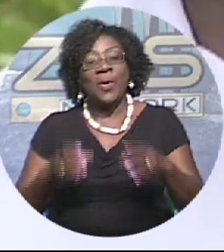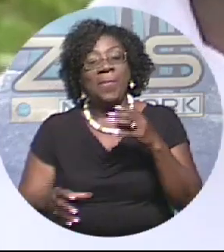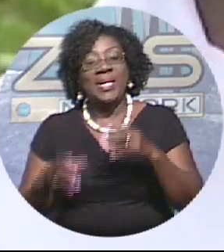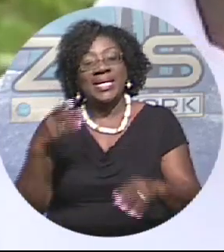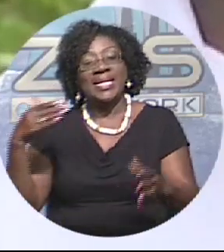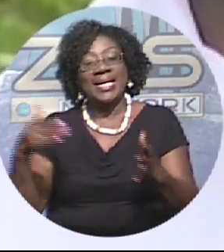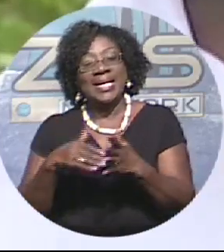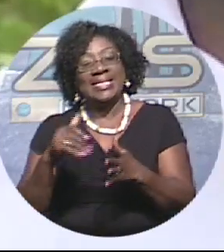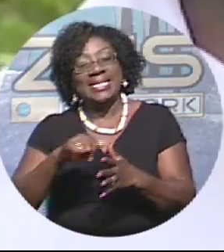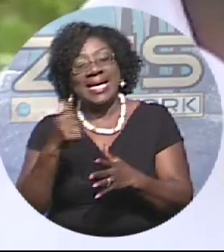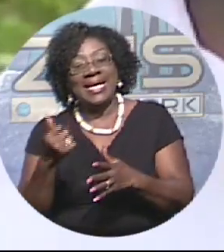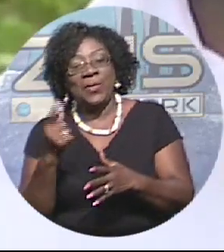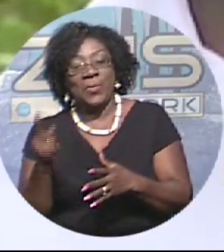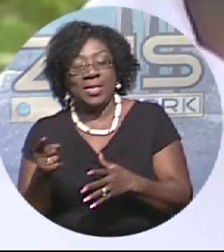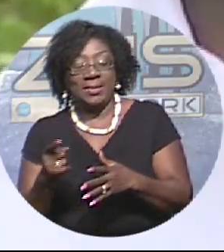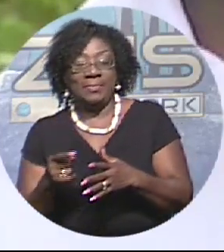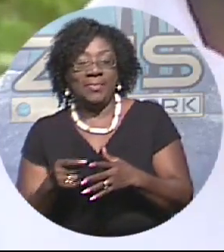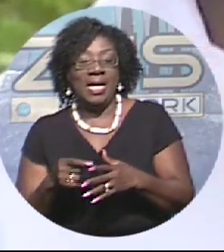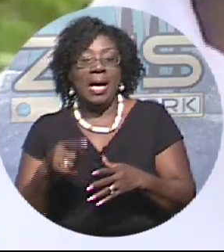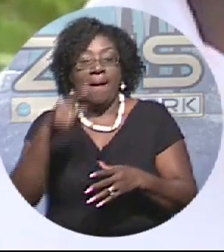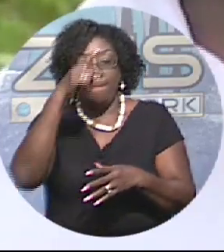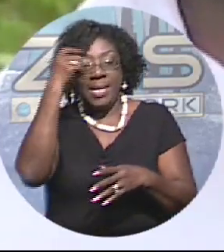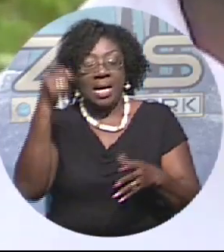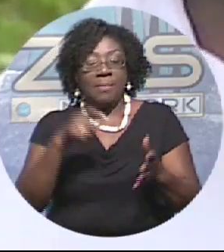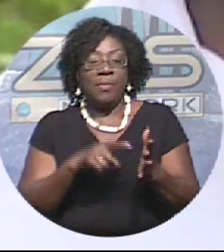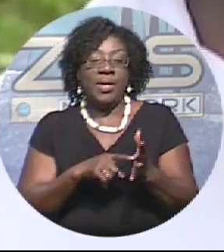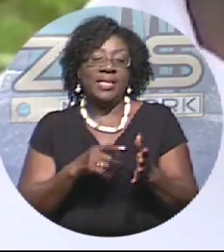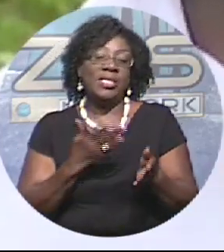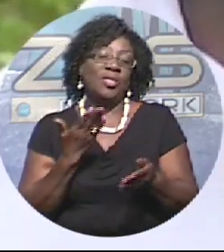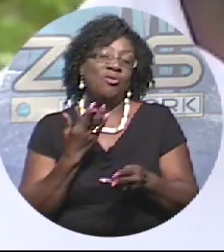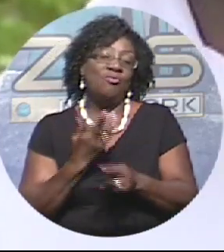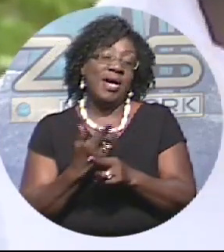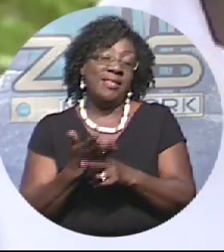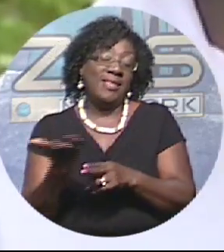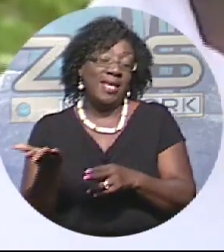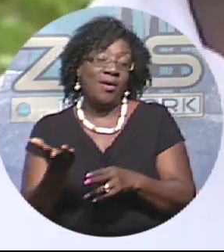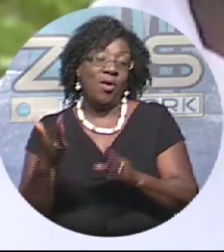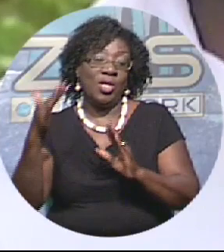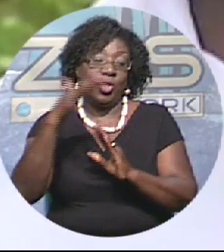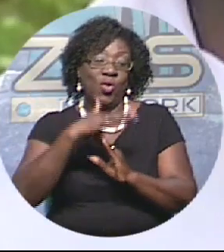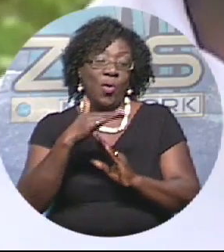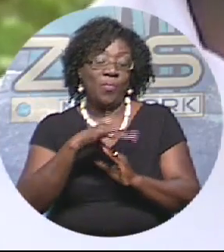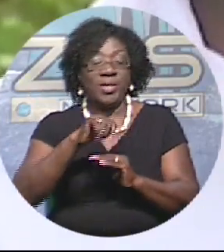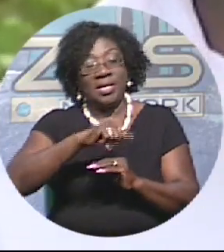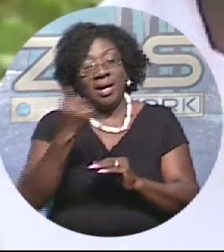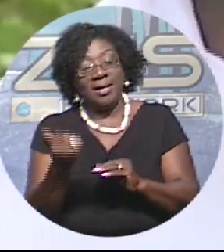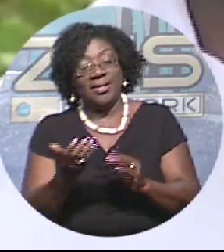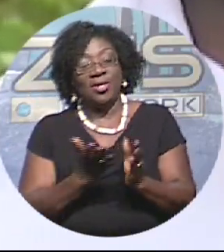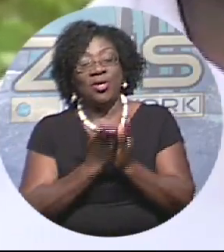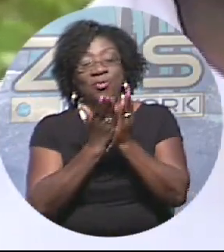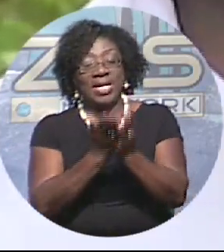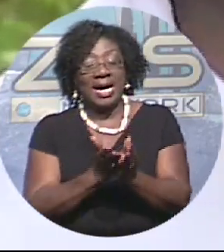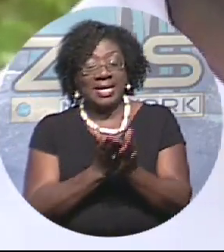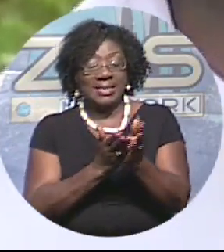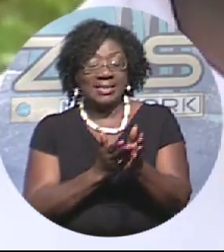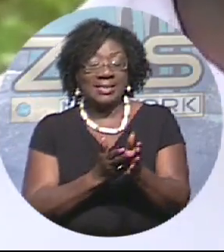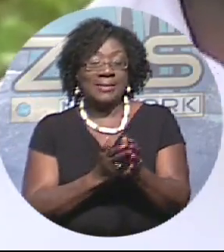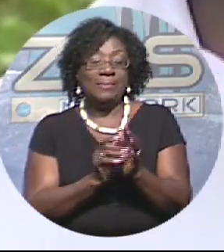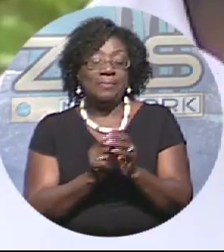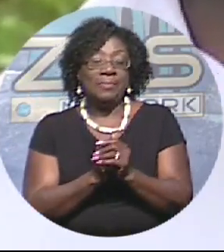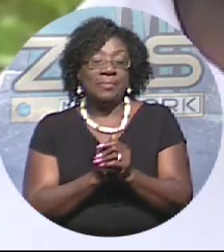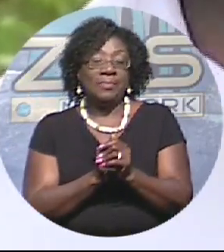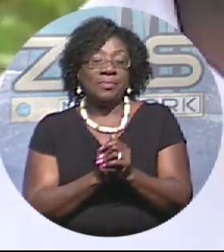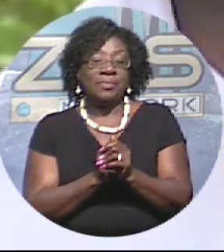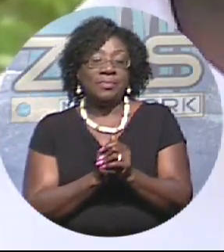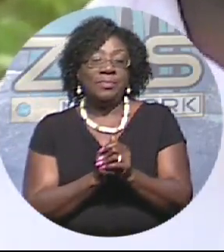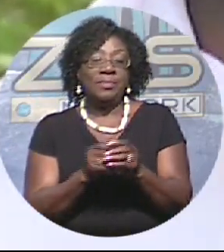any one of the regattas, like the big regatta. Black Point is right there in line. I mean, they give you a lot of, you know, a lot of